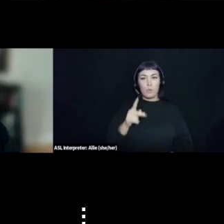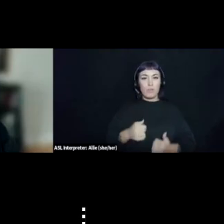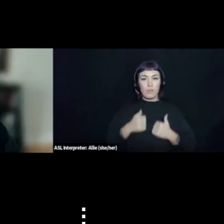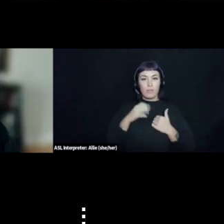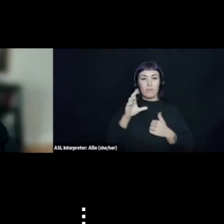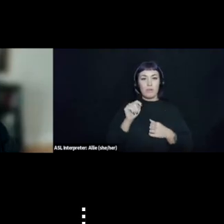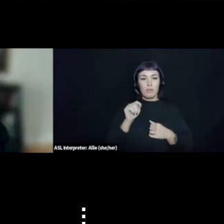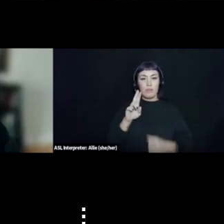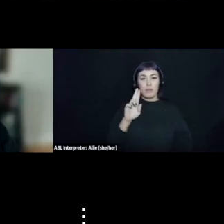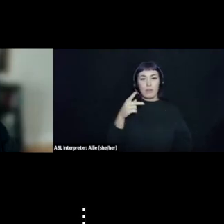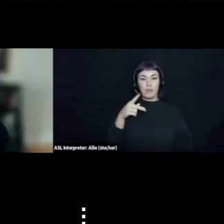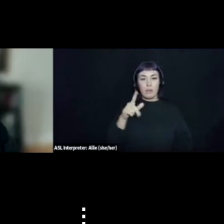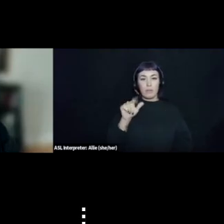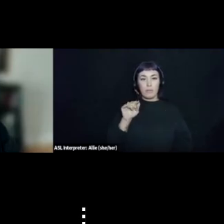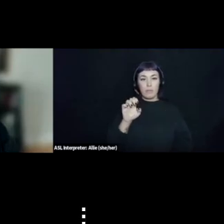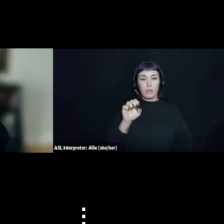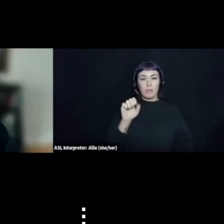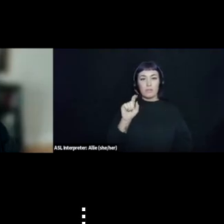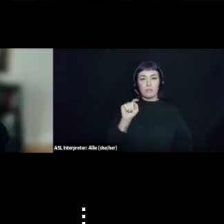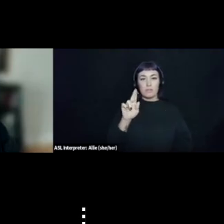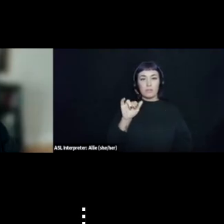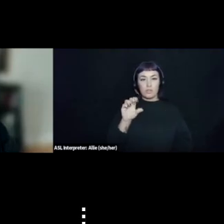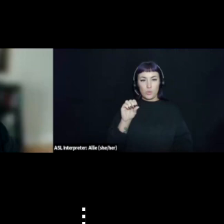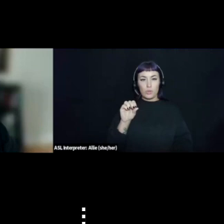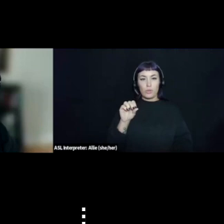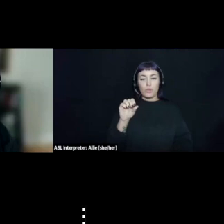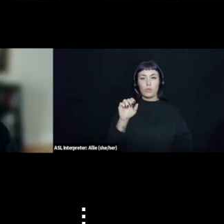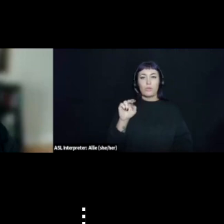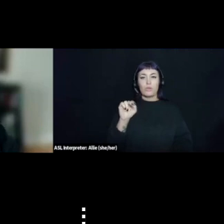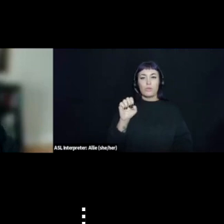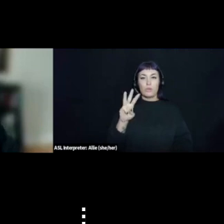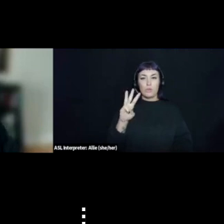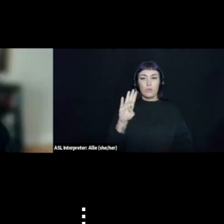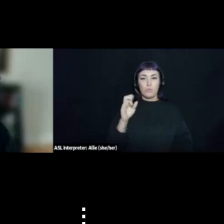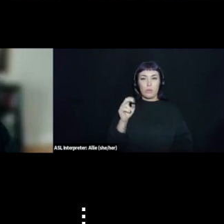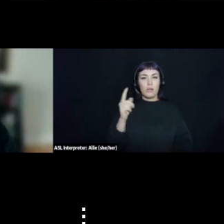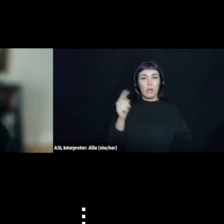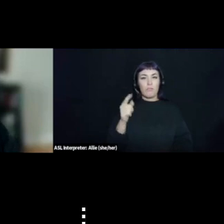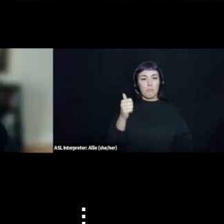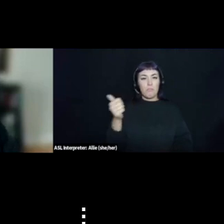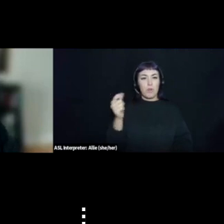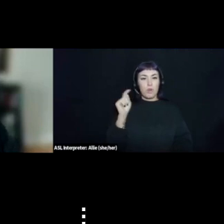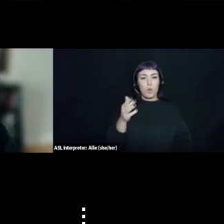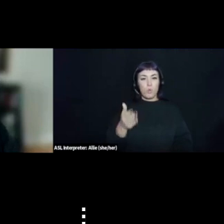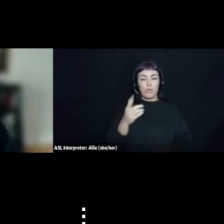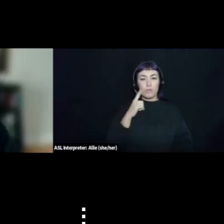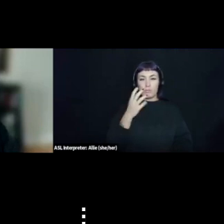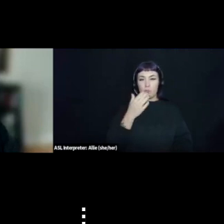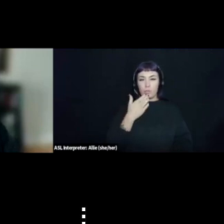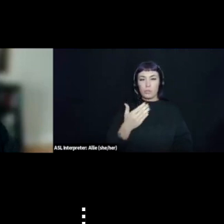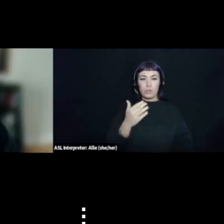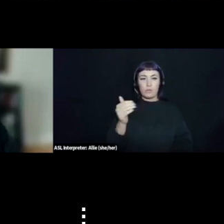Connecticut, Upline Studio in New Britain, people come from fairly far away to go there. It's pretty good.